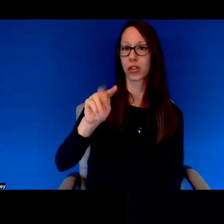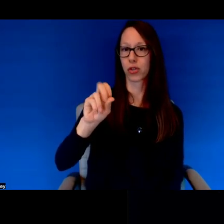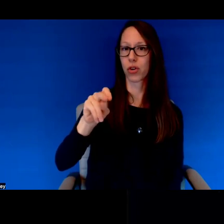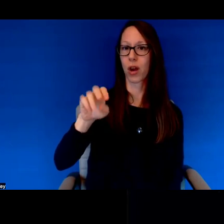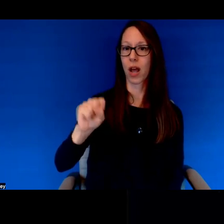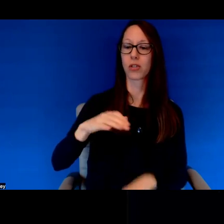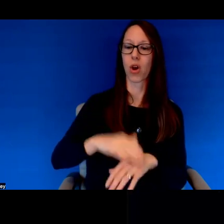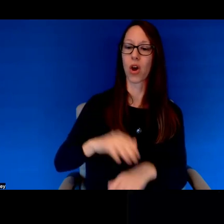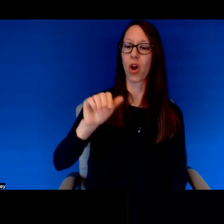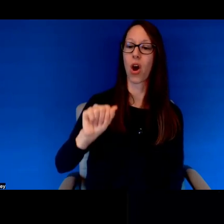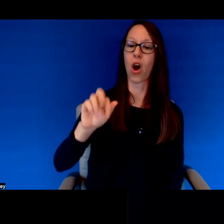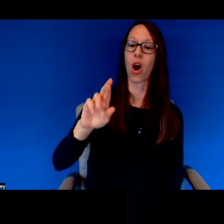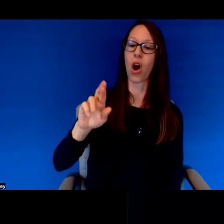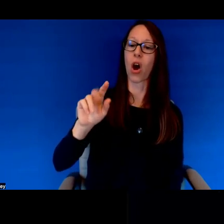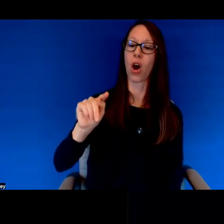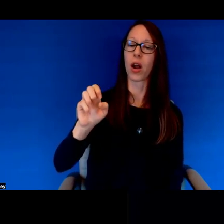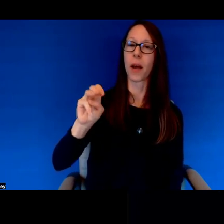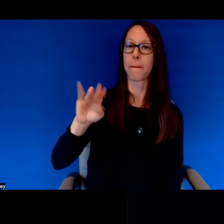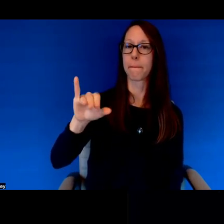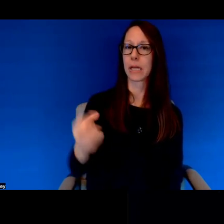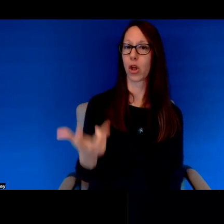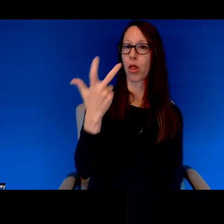mission. Cool. And how long are they And planning to yeah, be there?